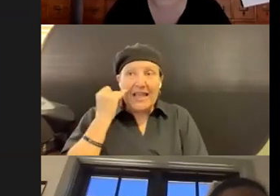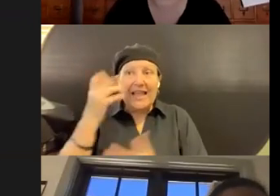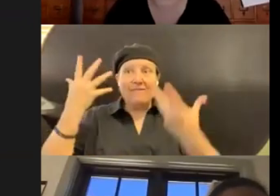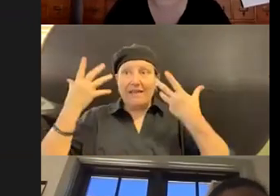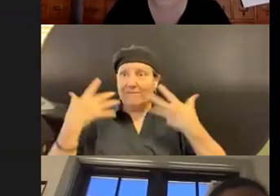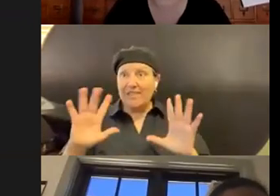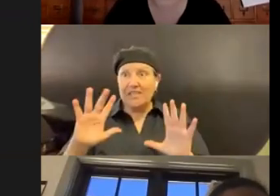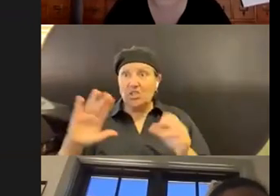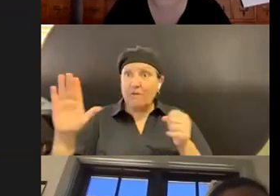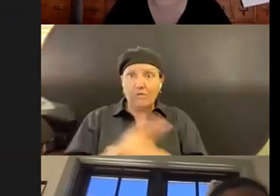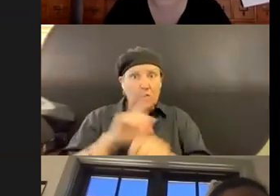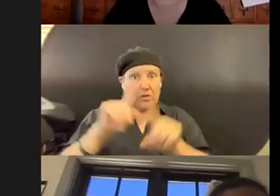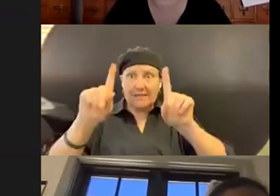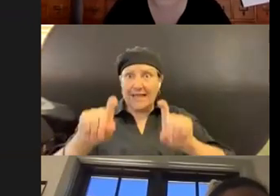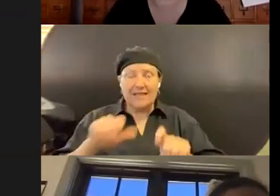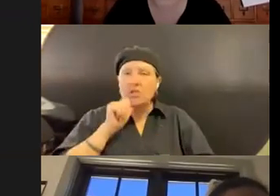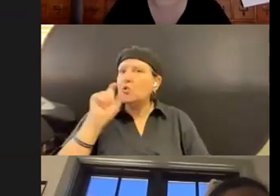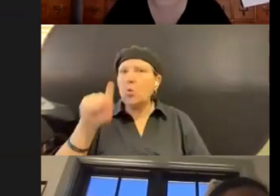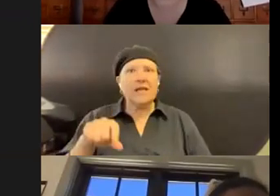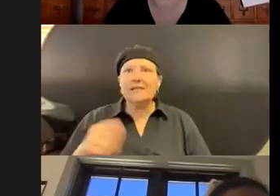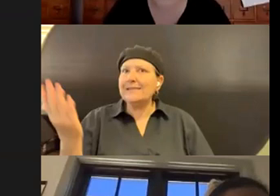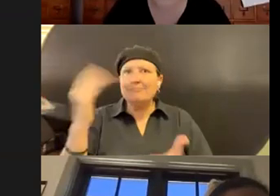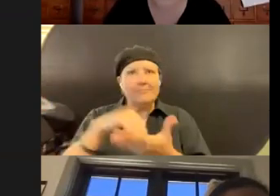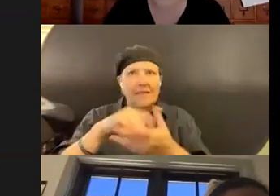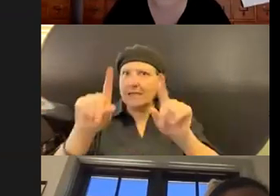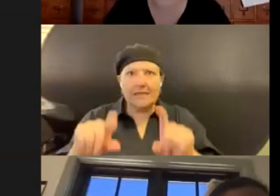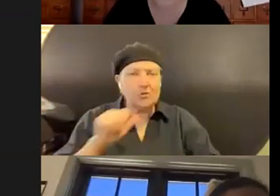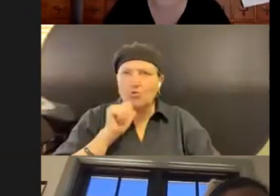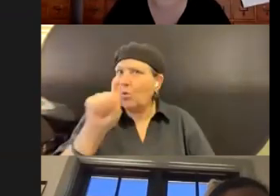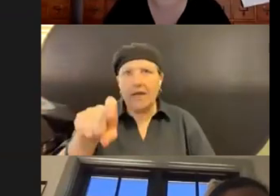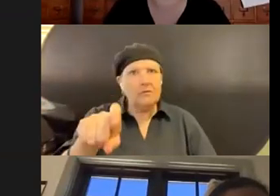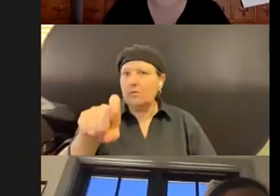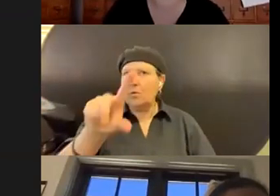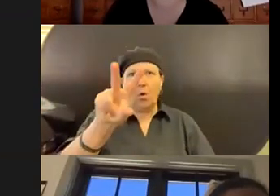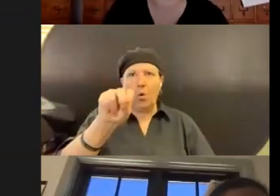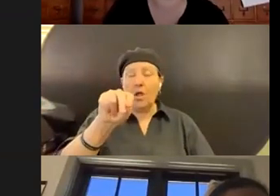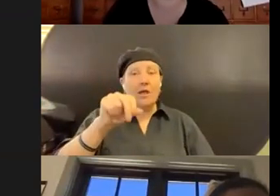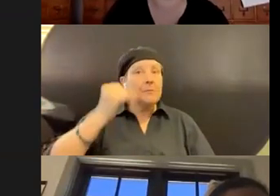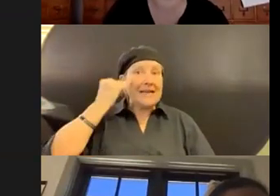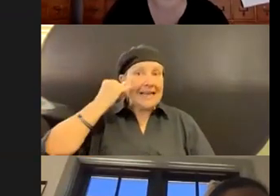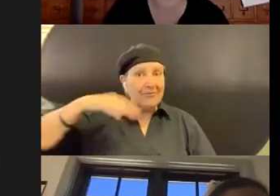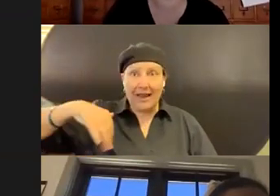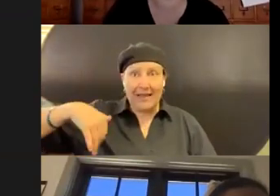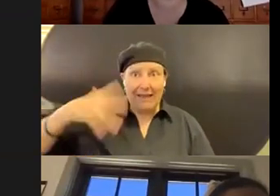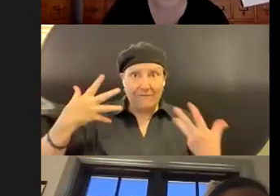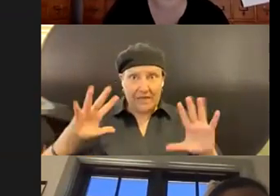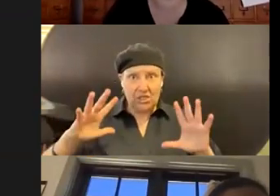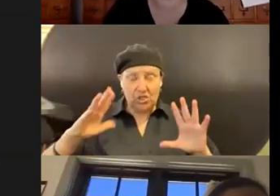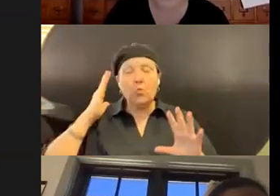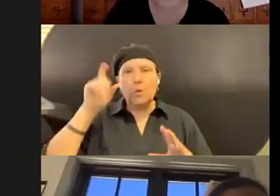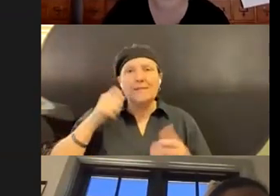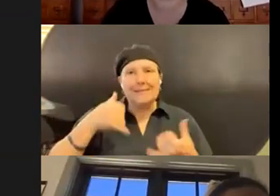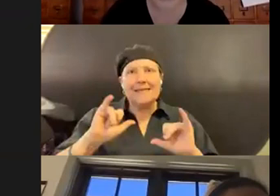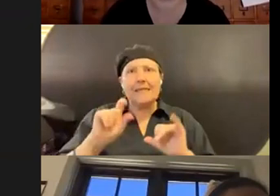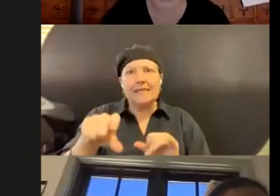test, no, they do not have to re-administer it again. They don't have to be redone. But those who have not finished it will have to finish it. But I know